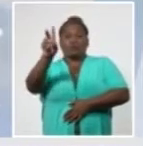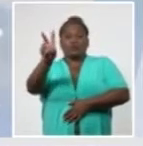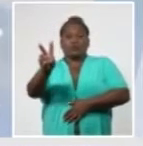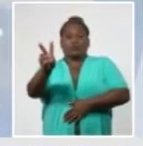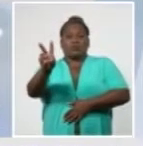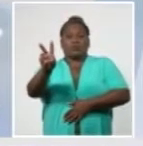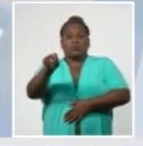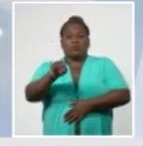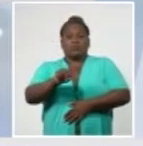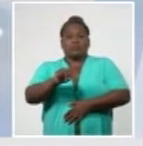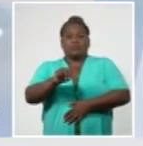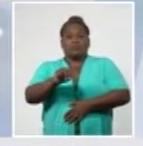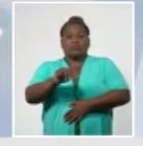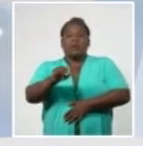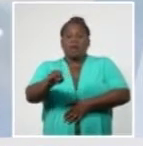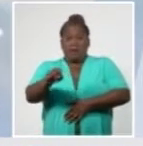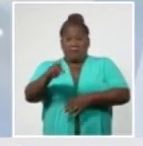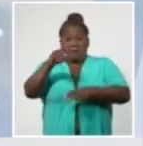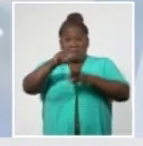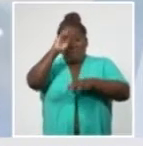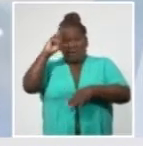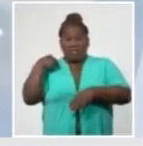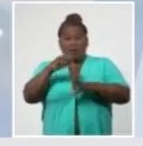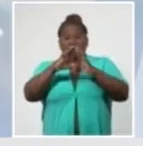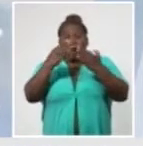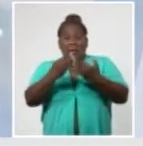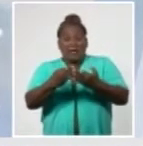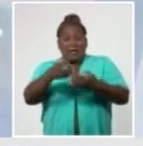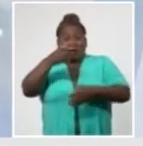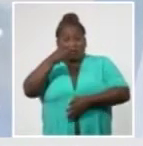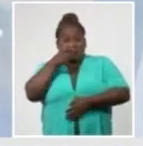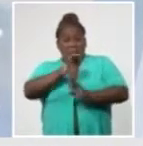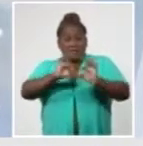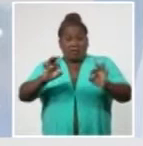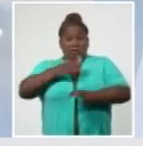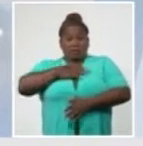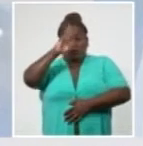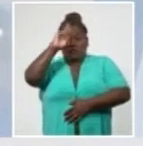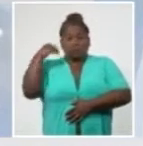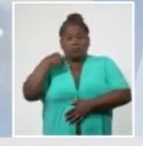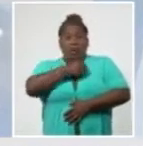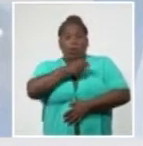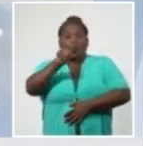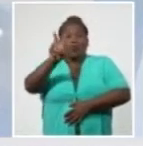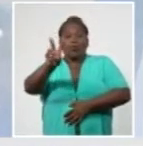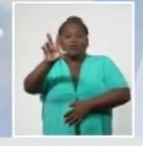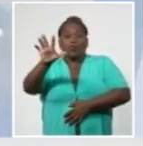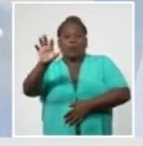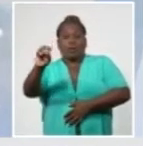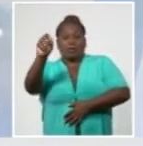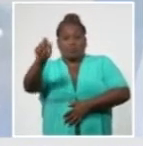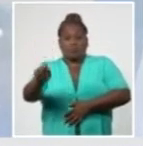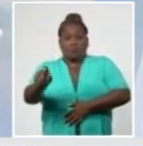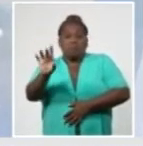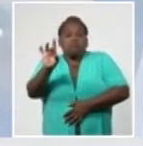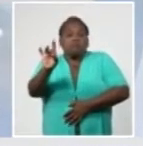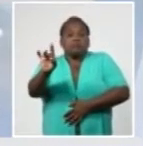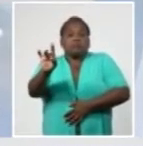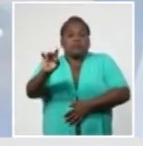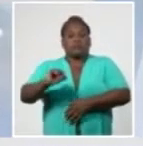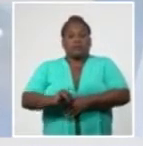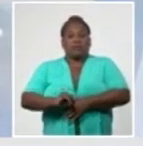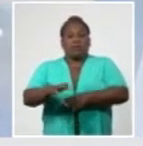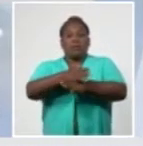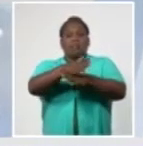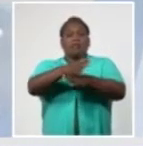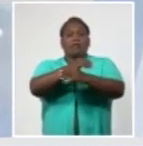and 102 are confirmed, that is, the active cases. In our primary healthcare